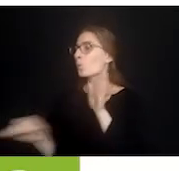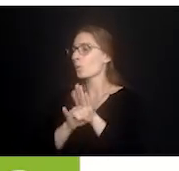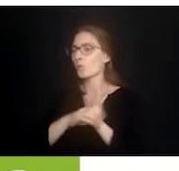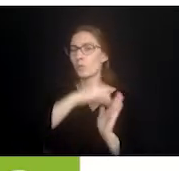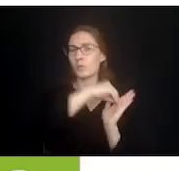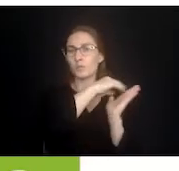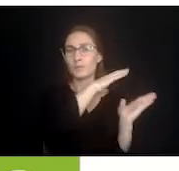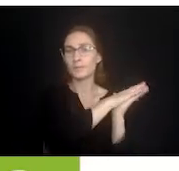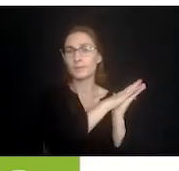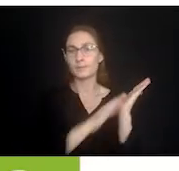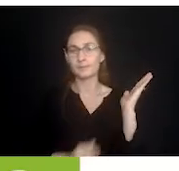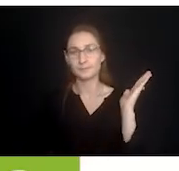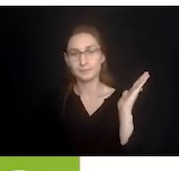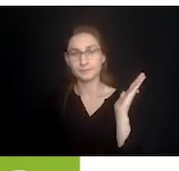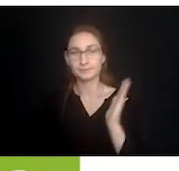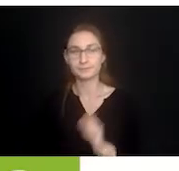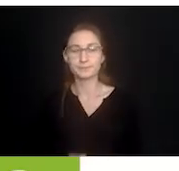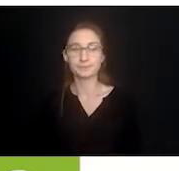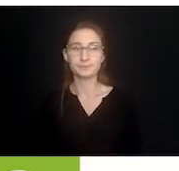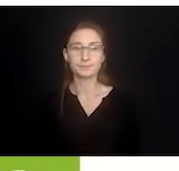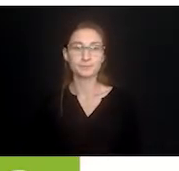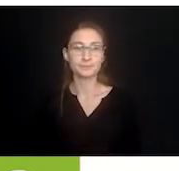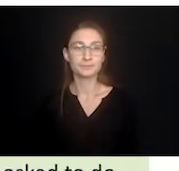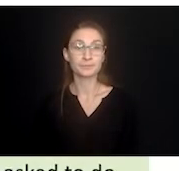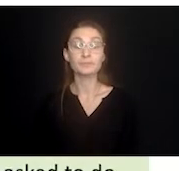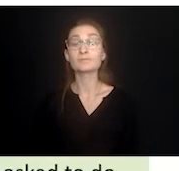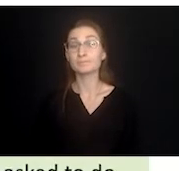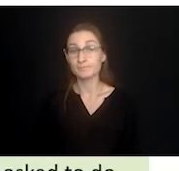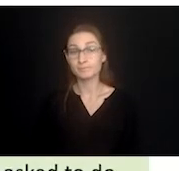looking for and evaluating and assessing when we're collecting data.